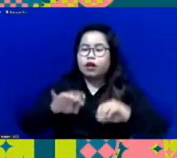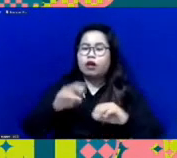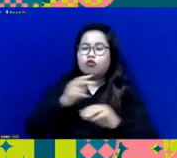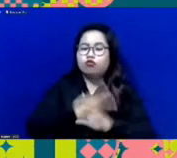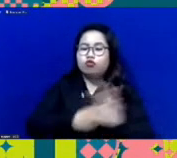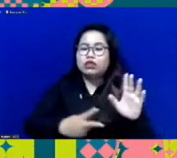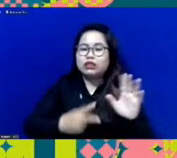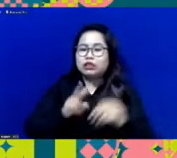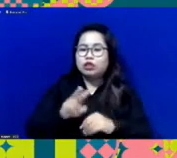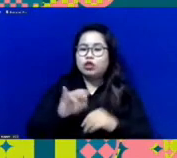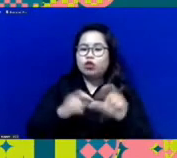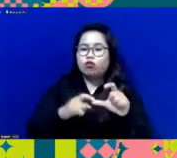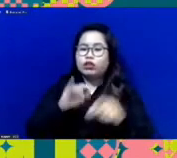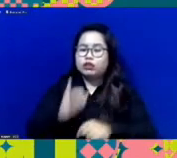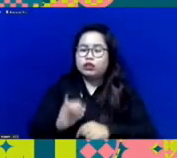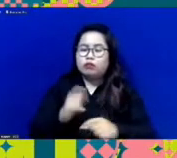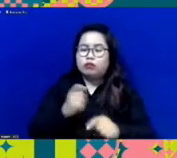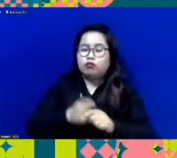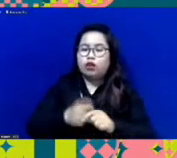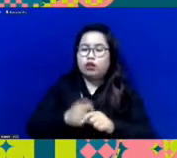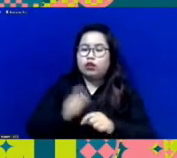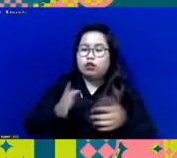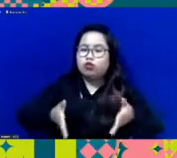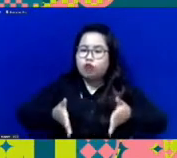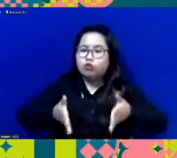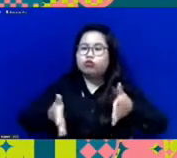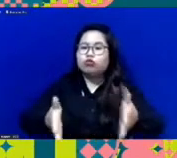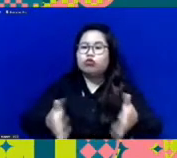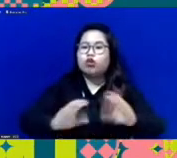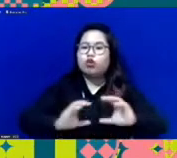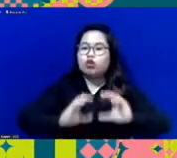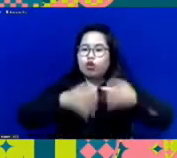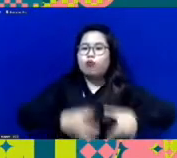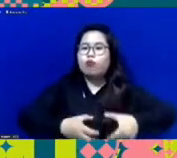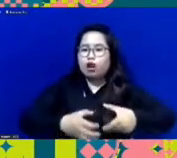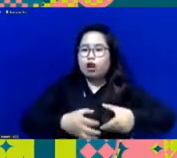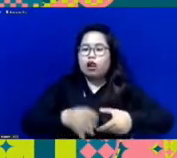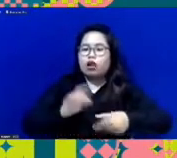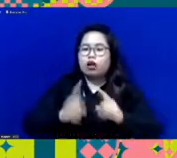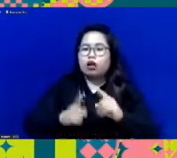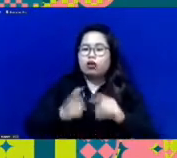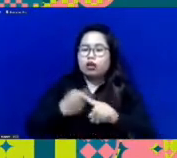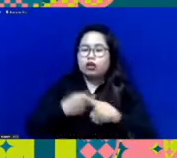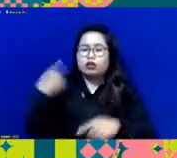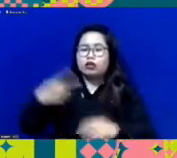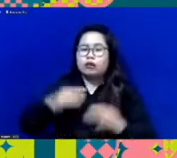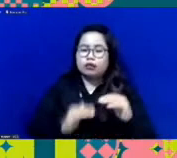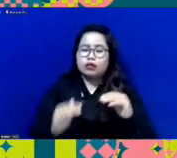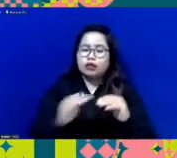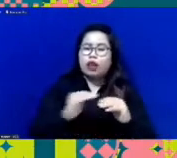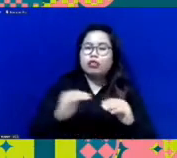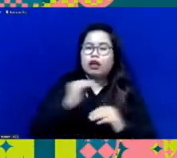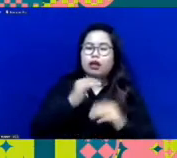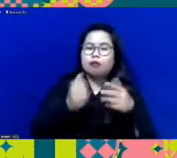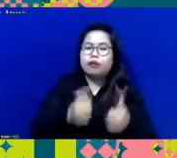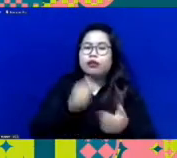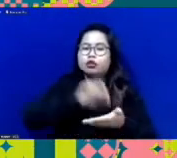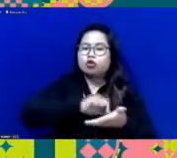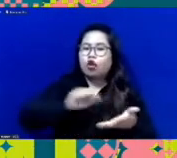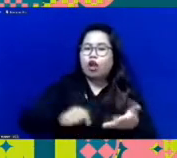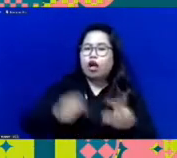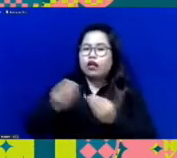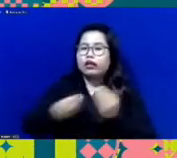infrastructure on every single level, like you said, from schools, the youth, to our institutions, the